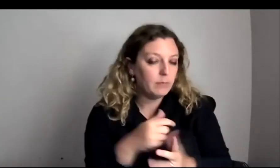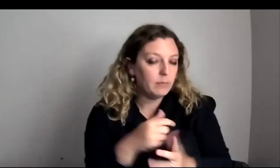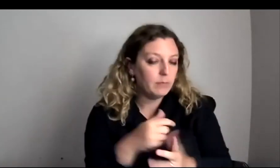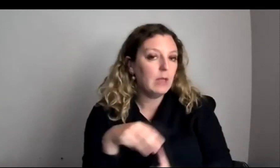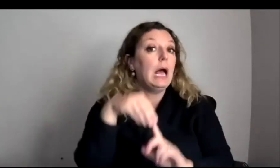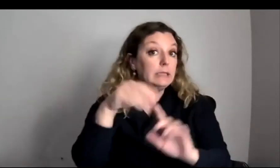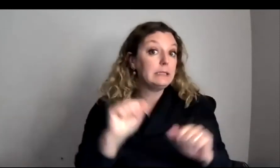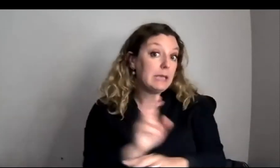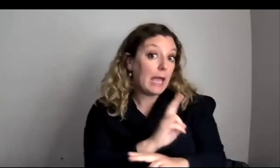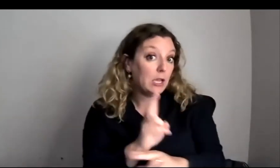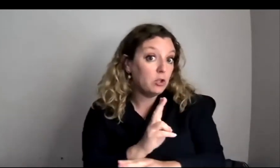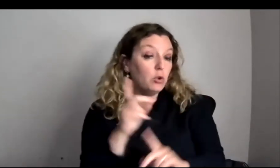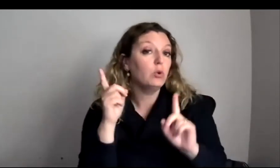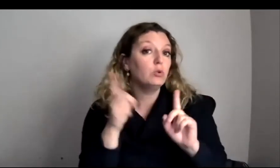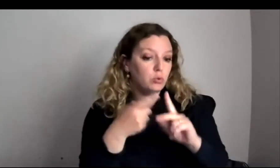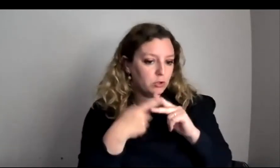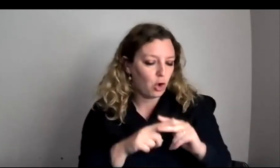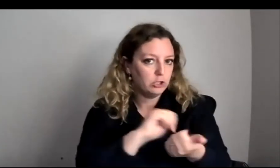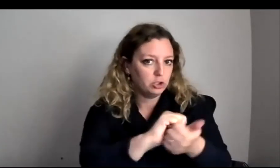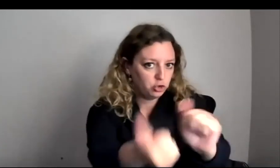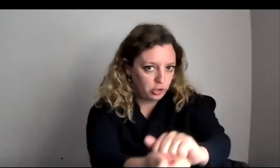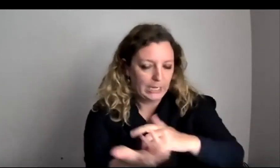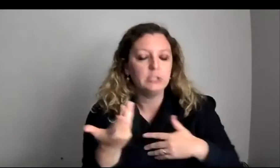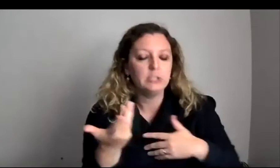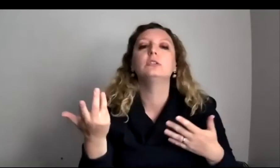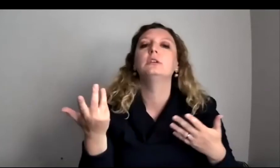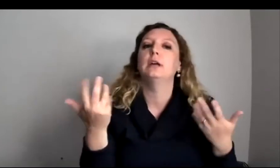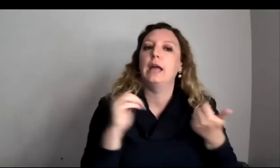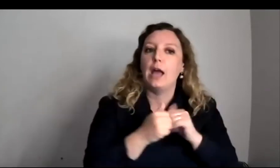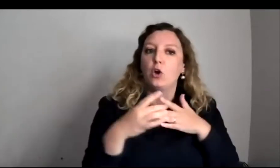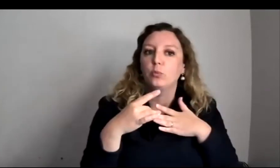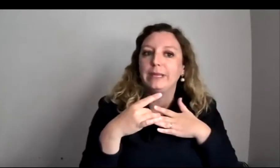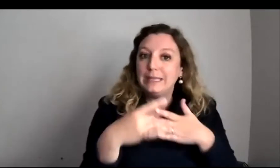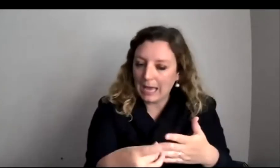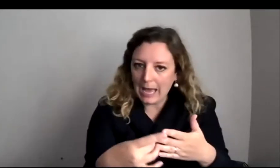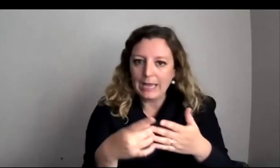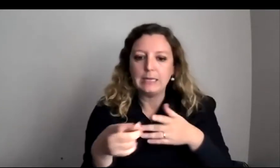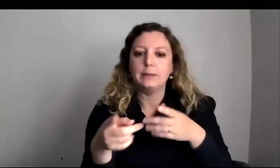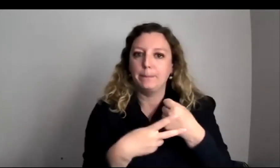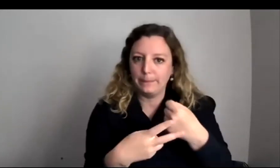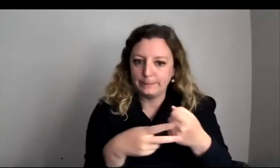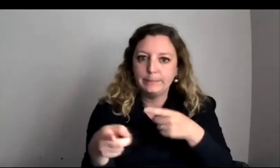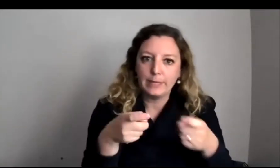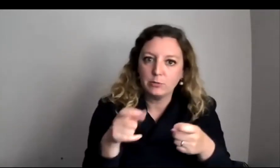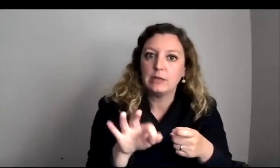we can use it to enact change, right? And so how can we use this to guide the conservation management of the